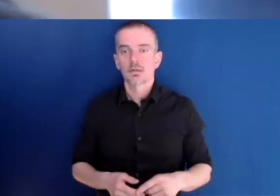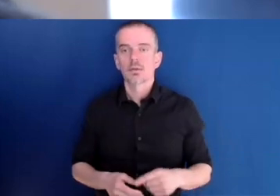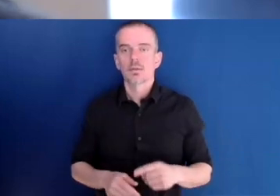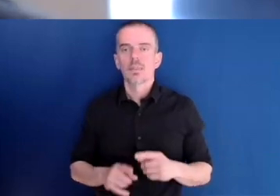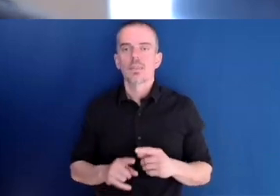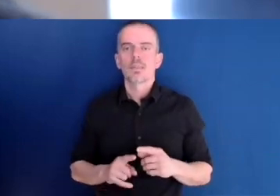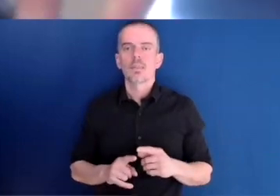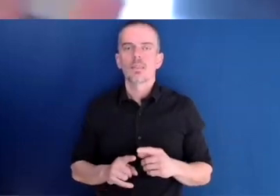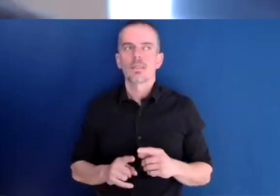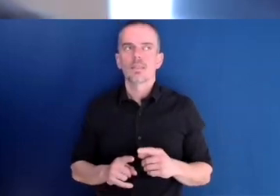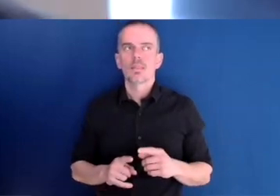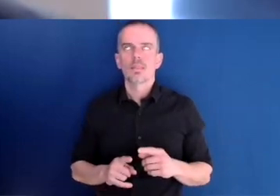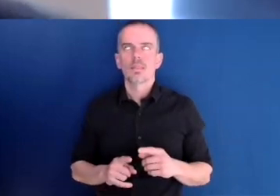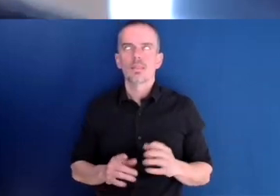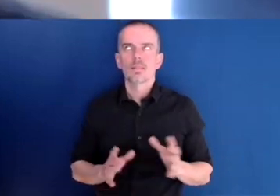that